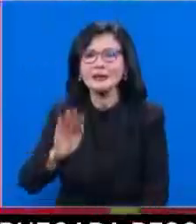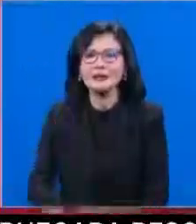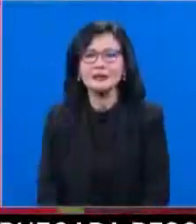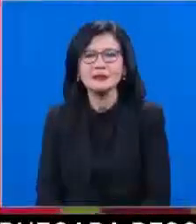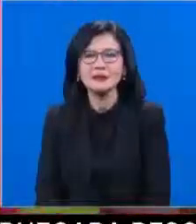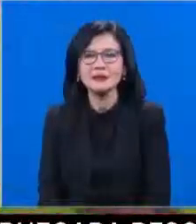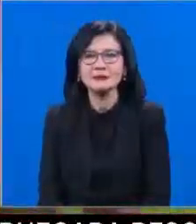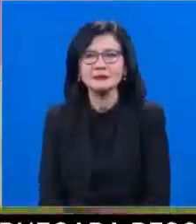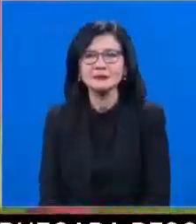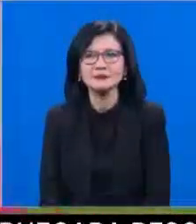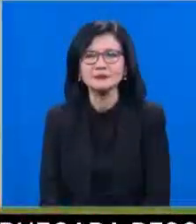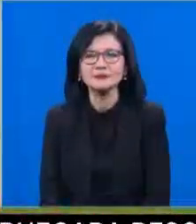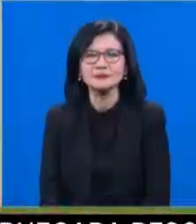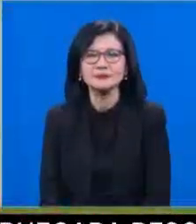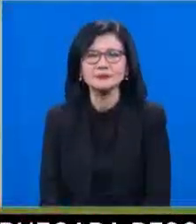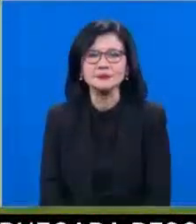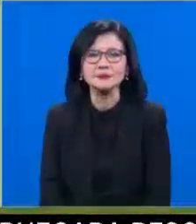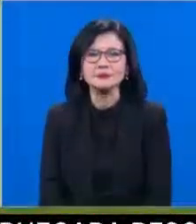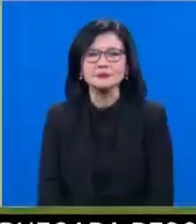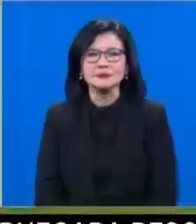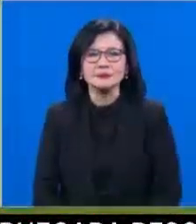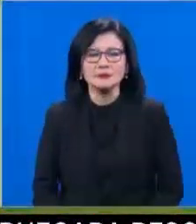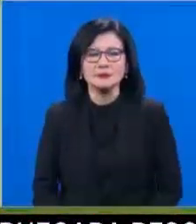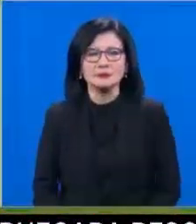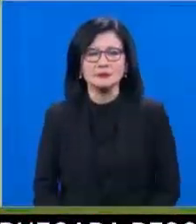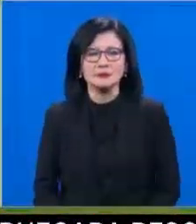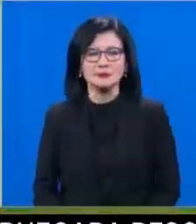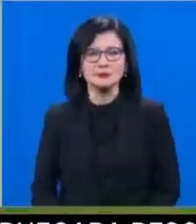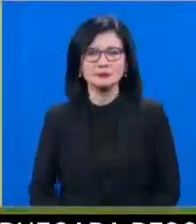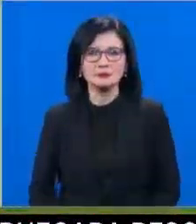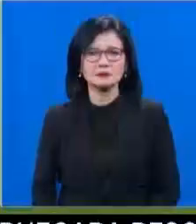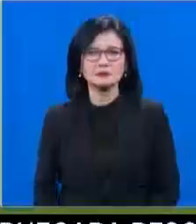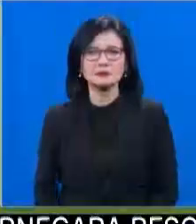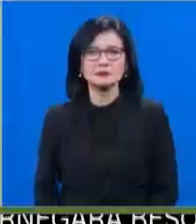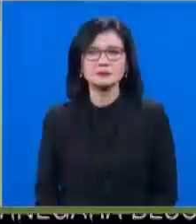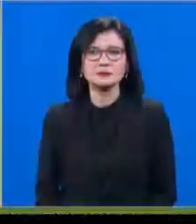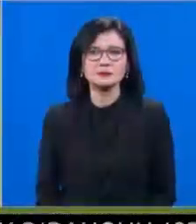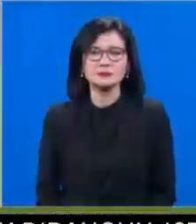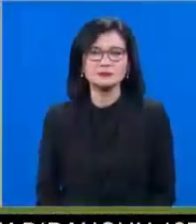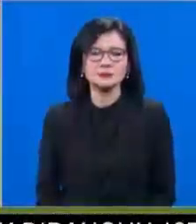Diego Basro, Anugrah Endrianto, Itu Vietnam.